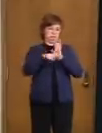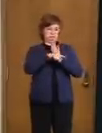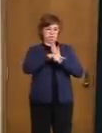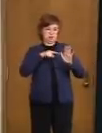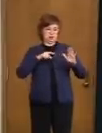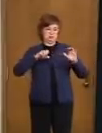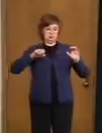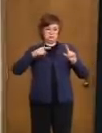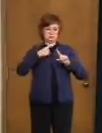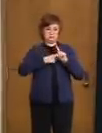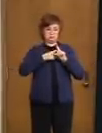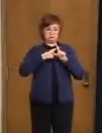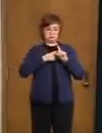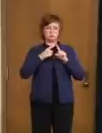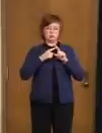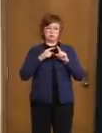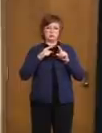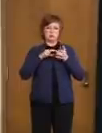to prevent.